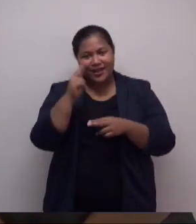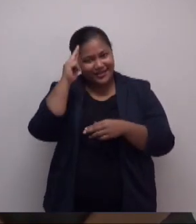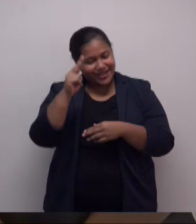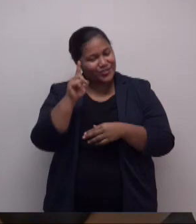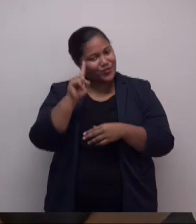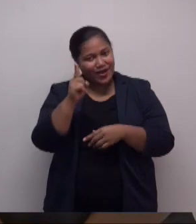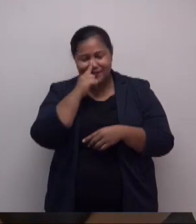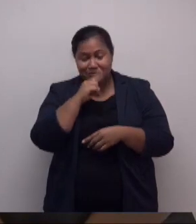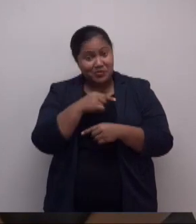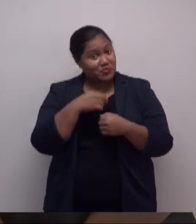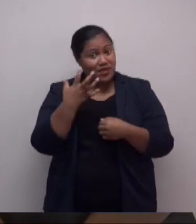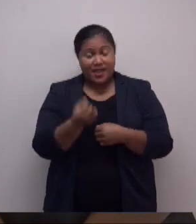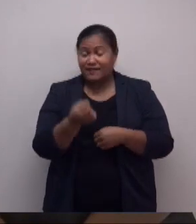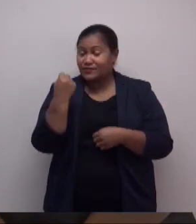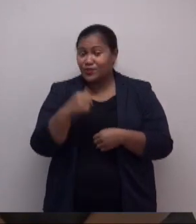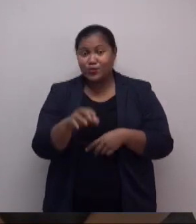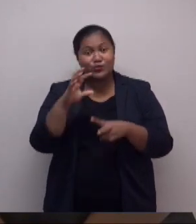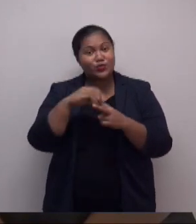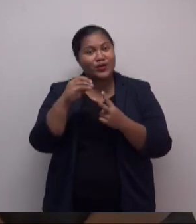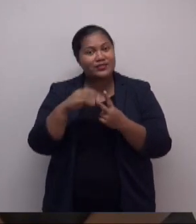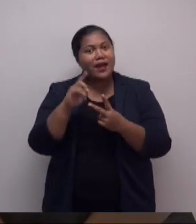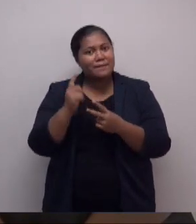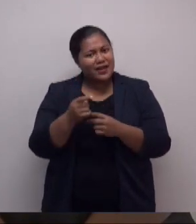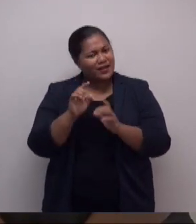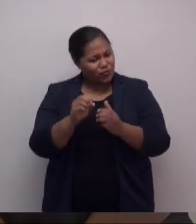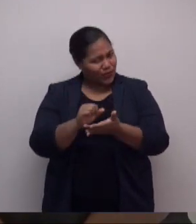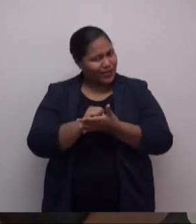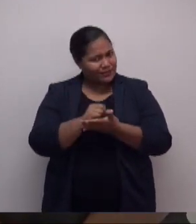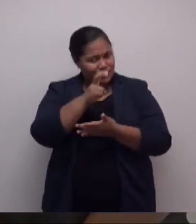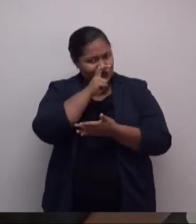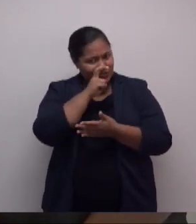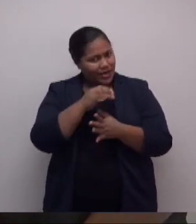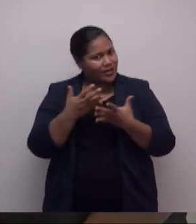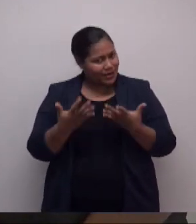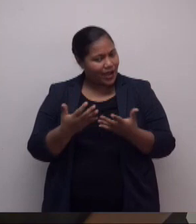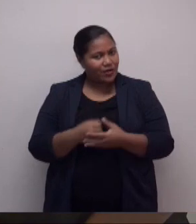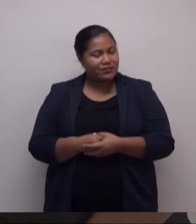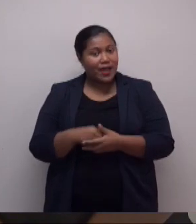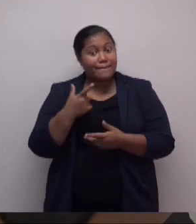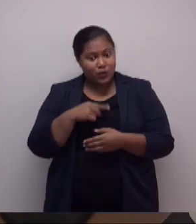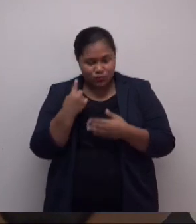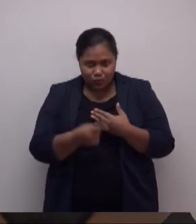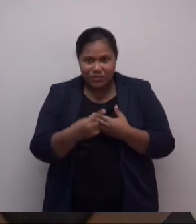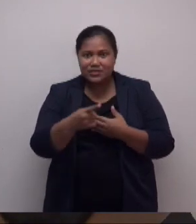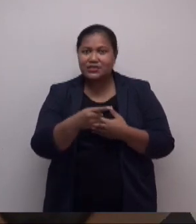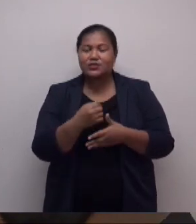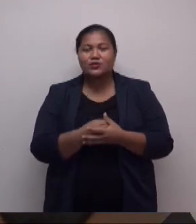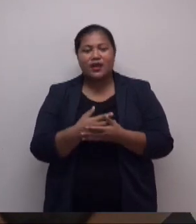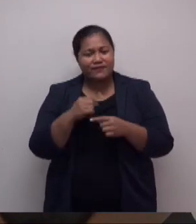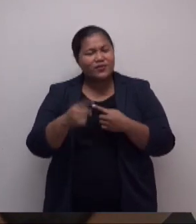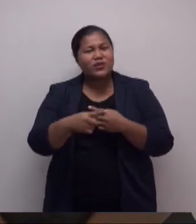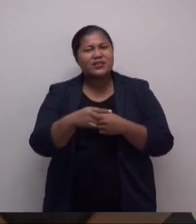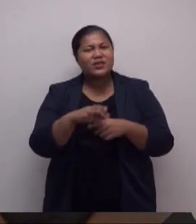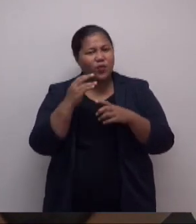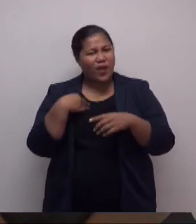We have no choice but to keep some measures in place for now. We will continue to enforce a mask